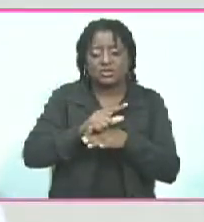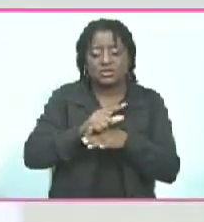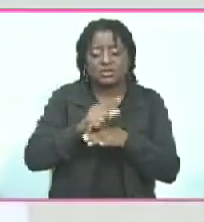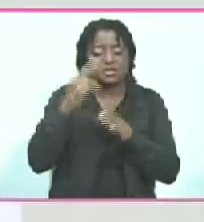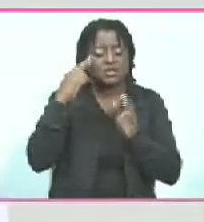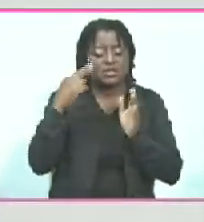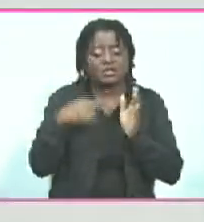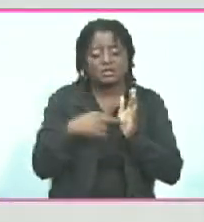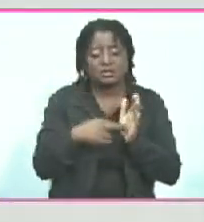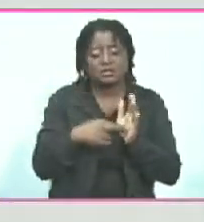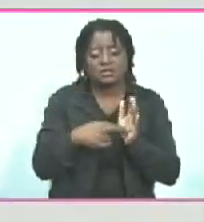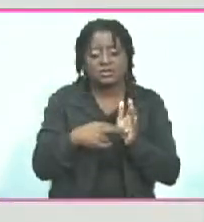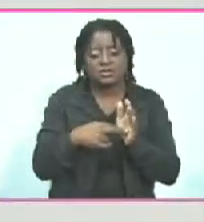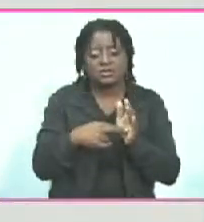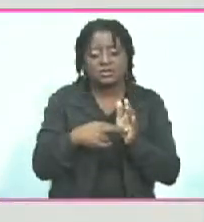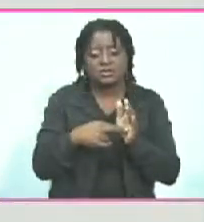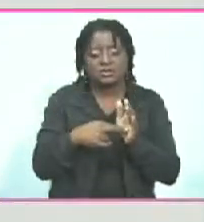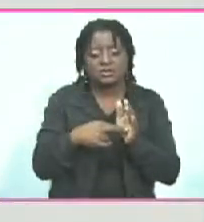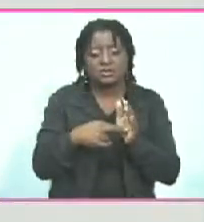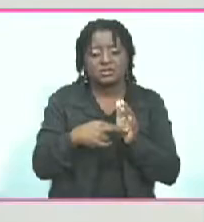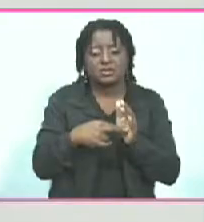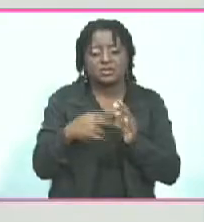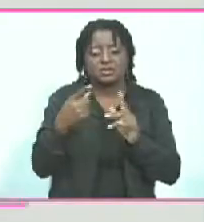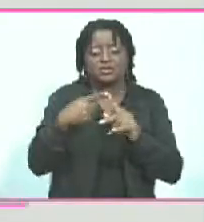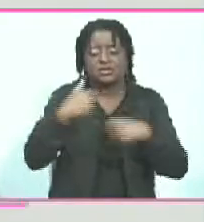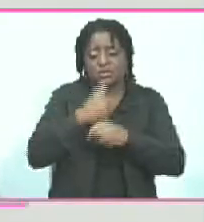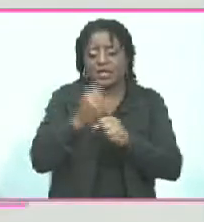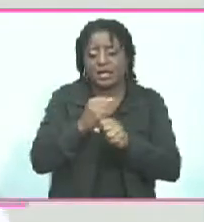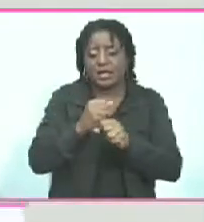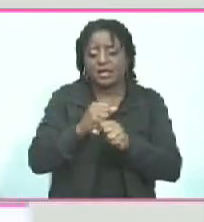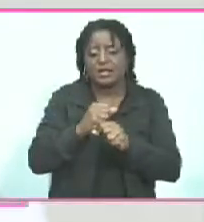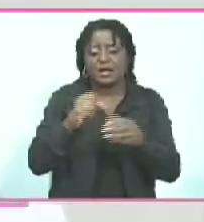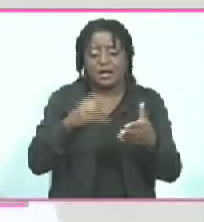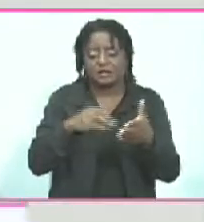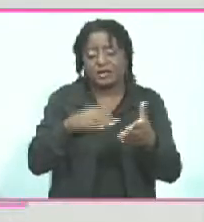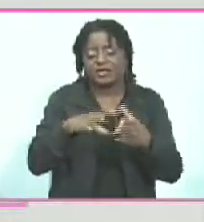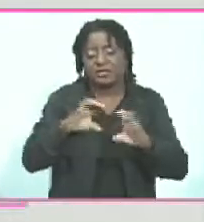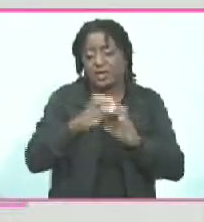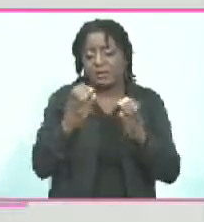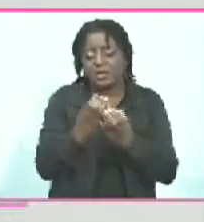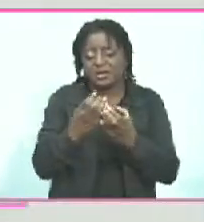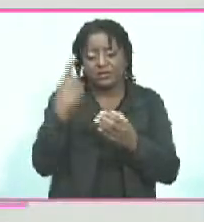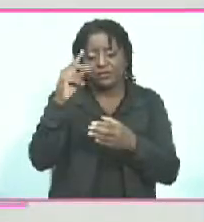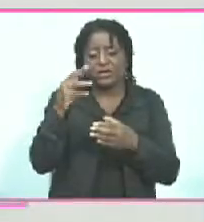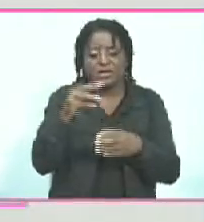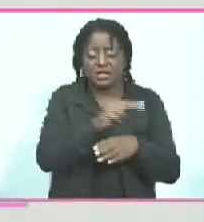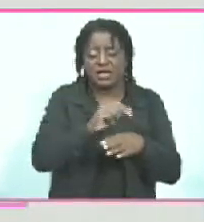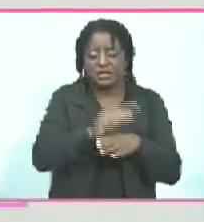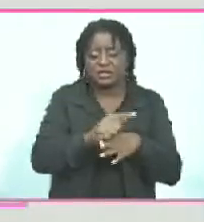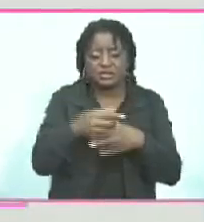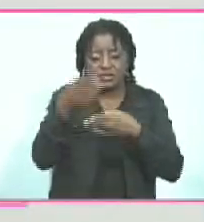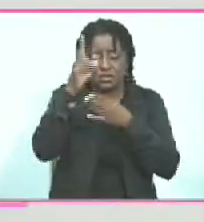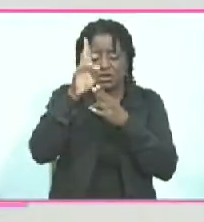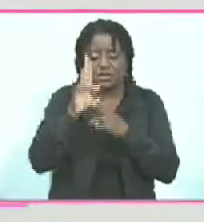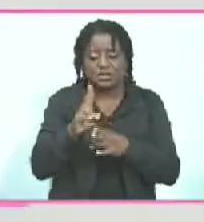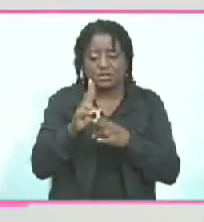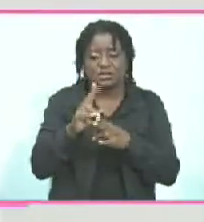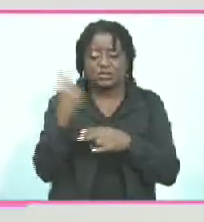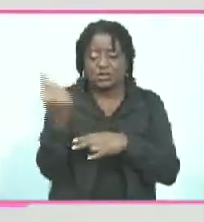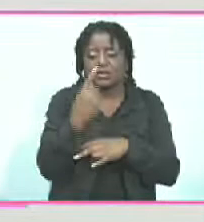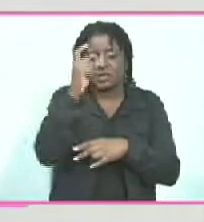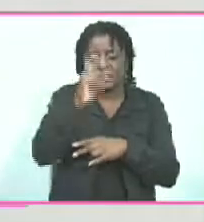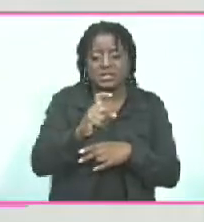for national honors. The law is already in place. Only the committee needs to be appointed that